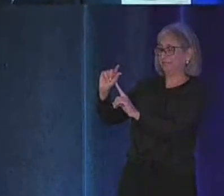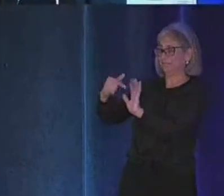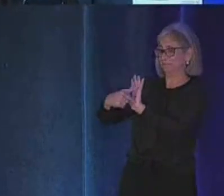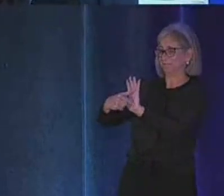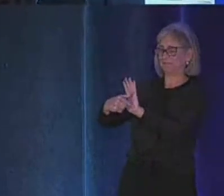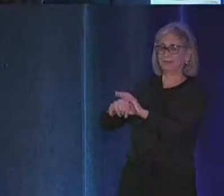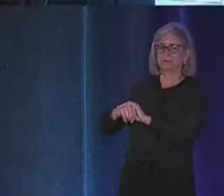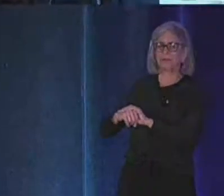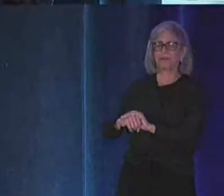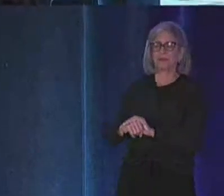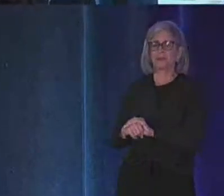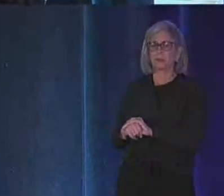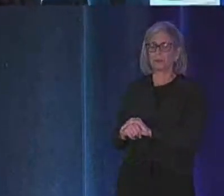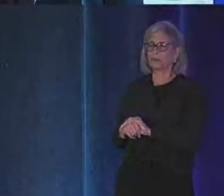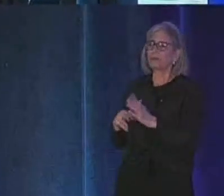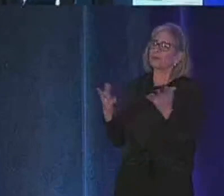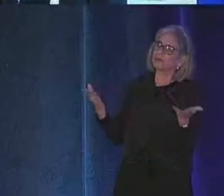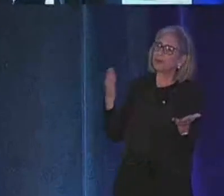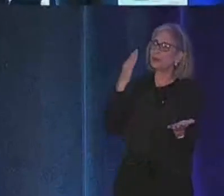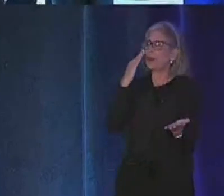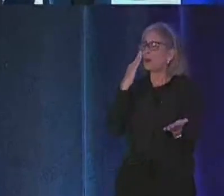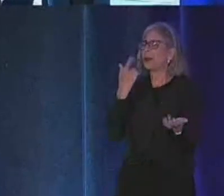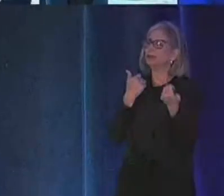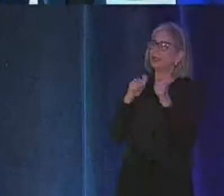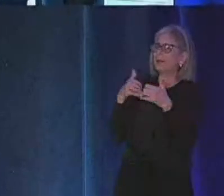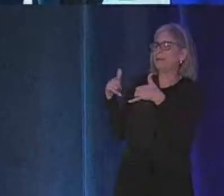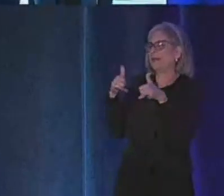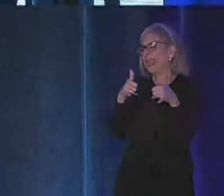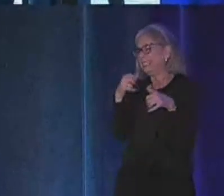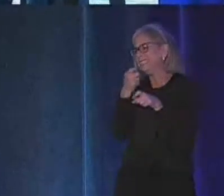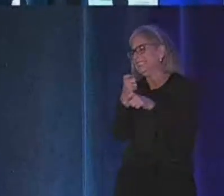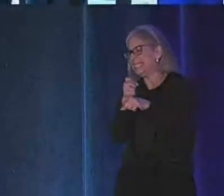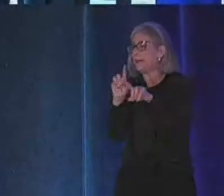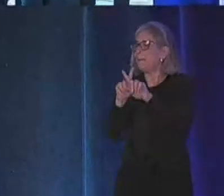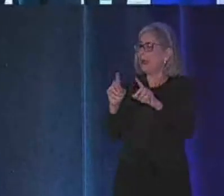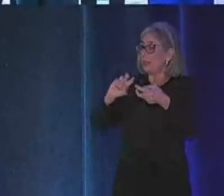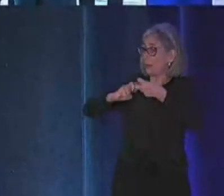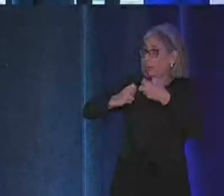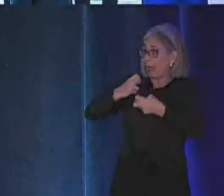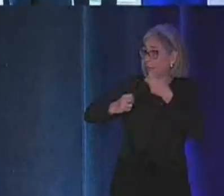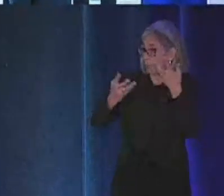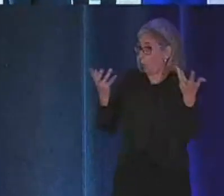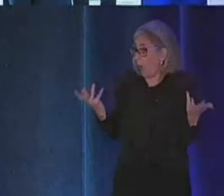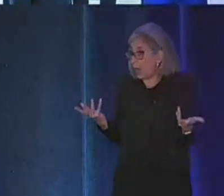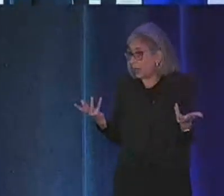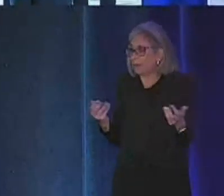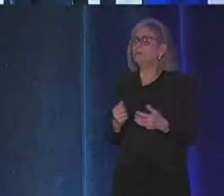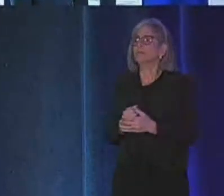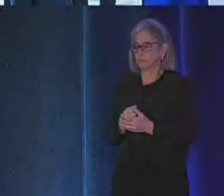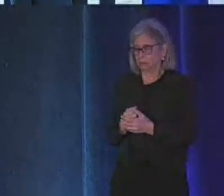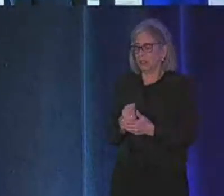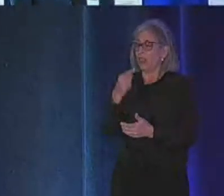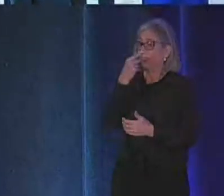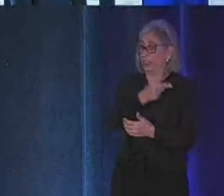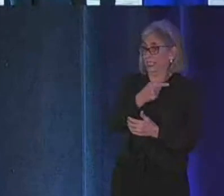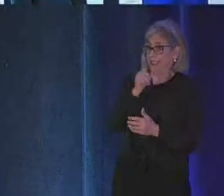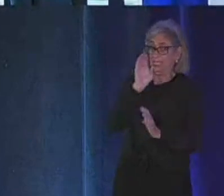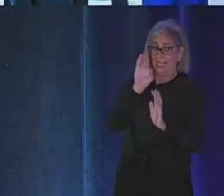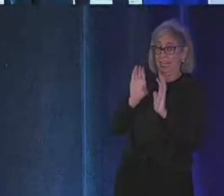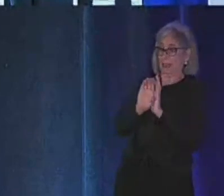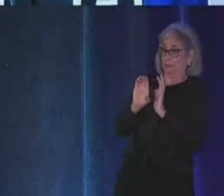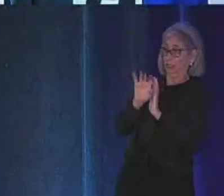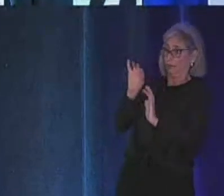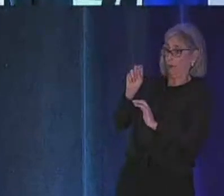And, you know, I was just trying to be playful, but the problem is that this image